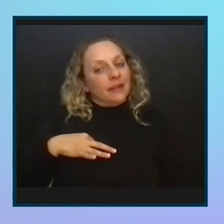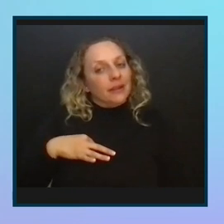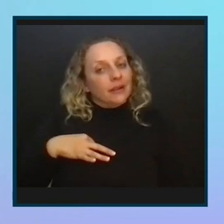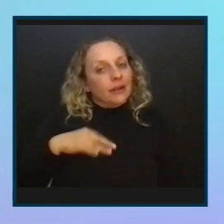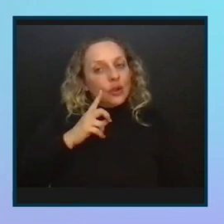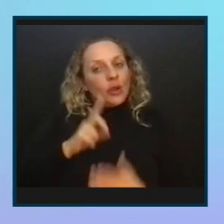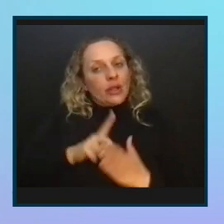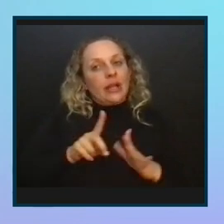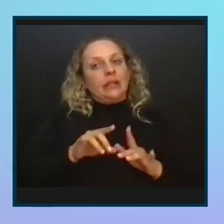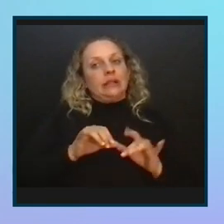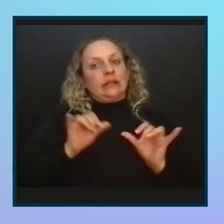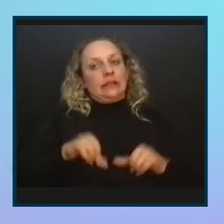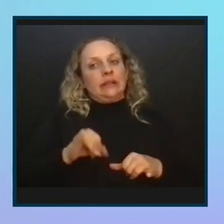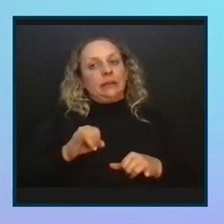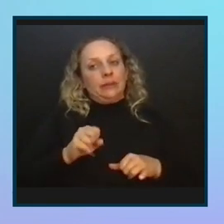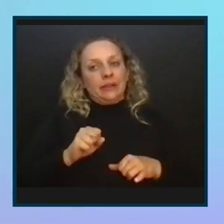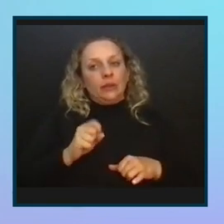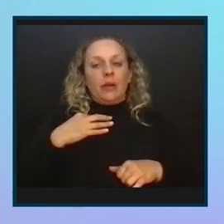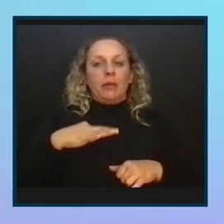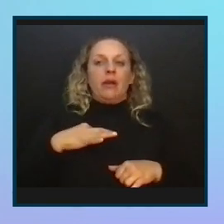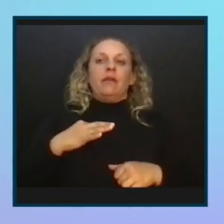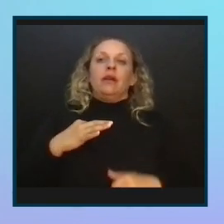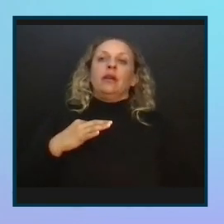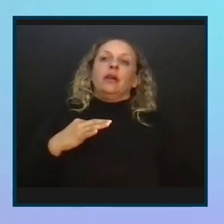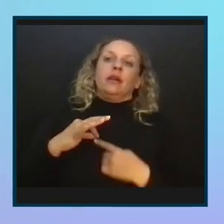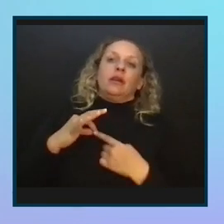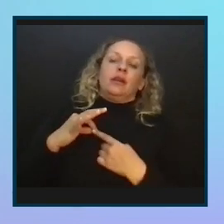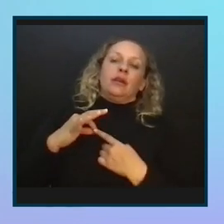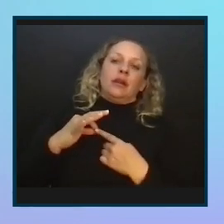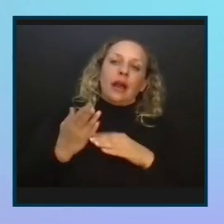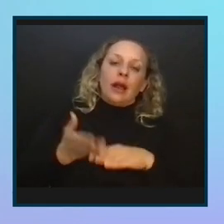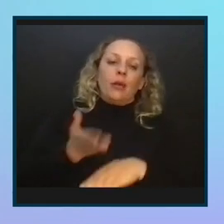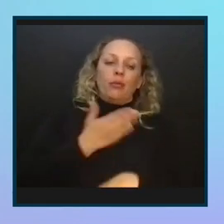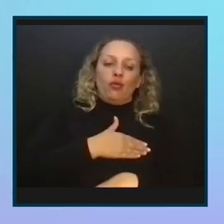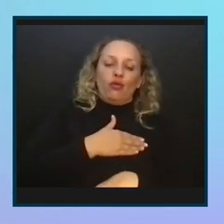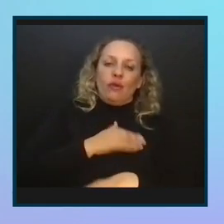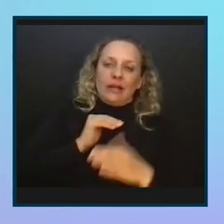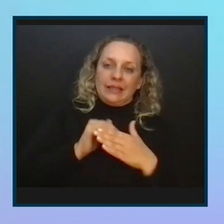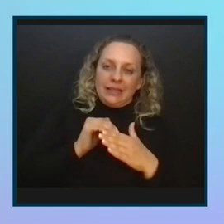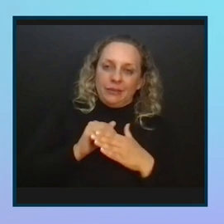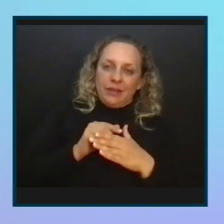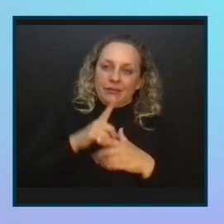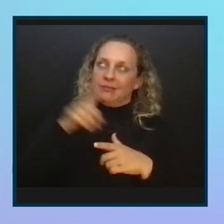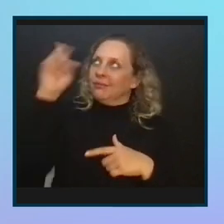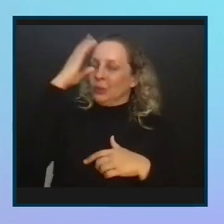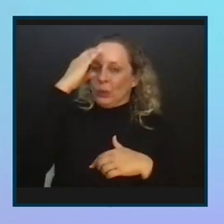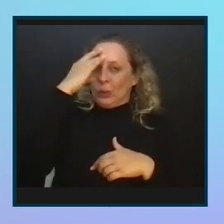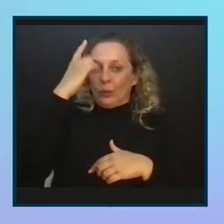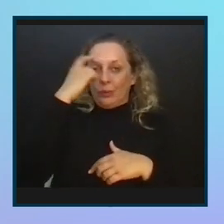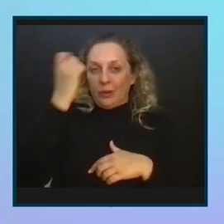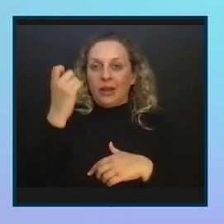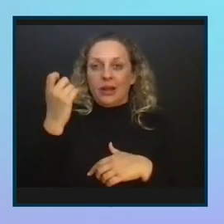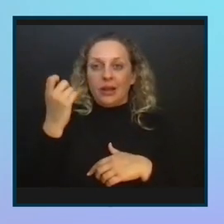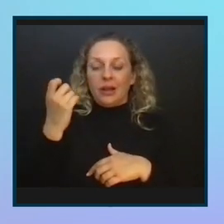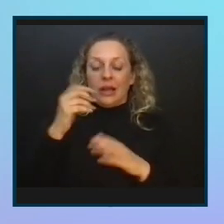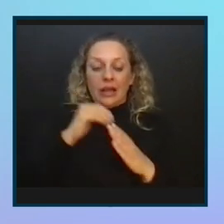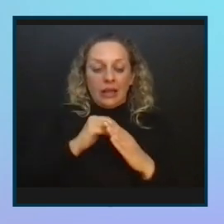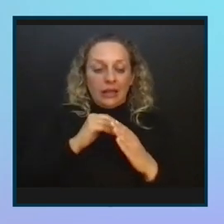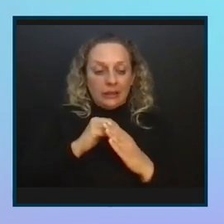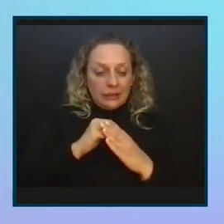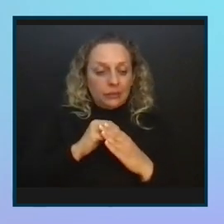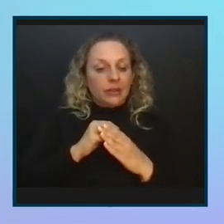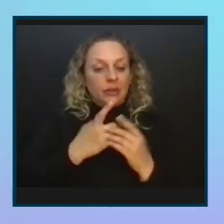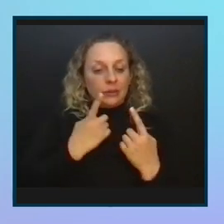Adoption of design system is one of the benefits. Is improving accessibility, because you know once accessibility defects go